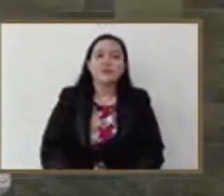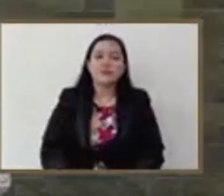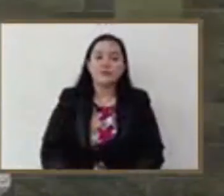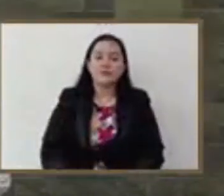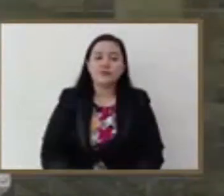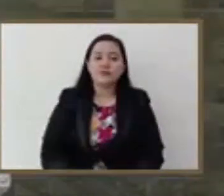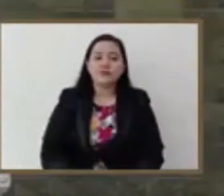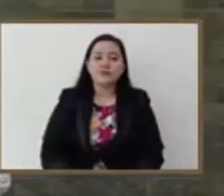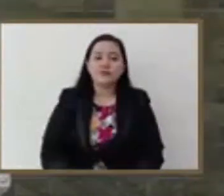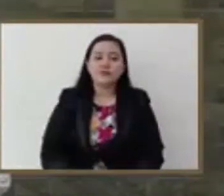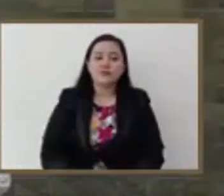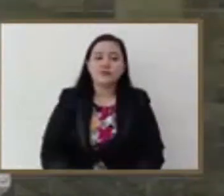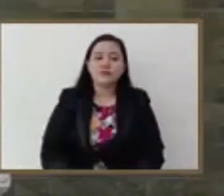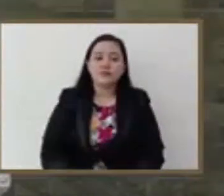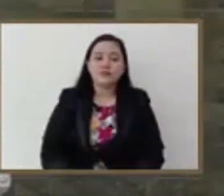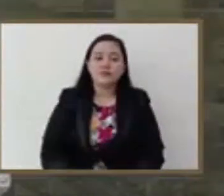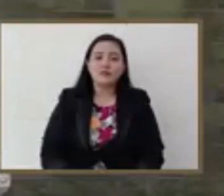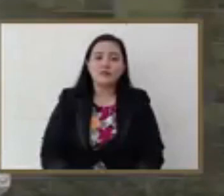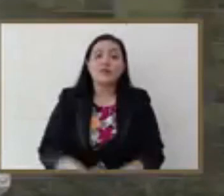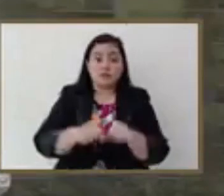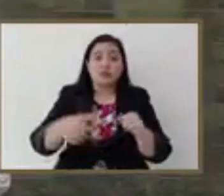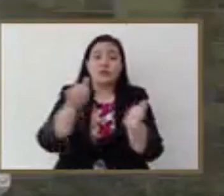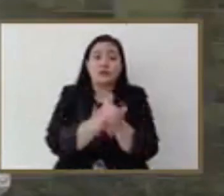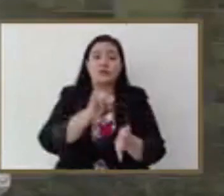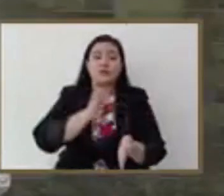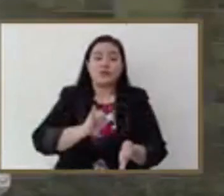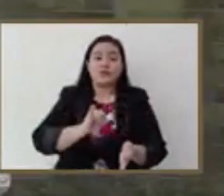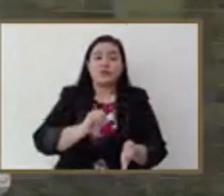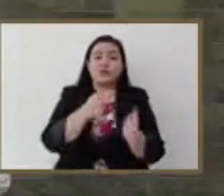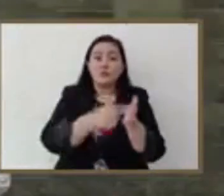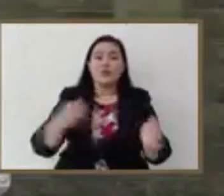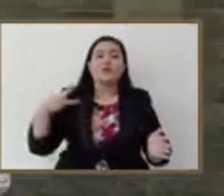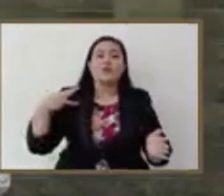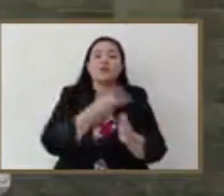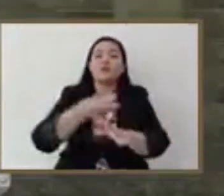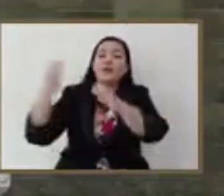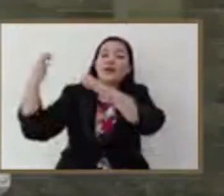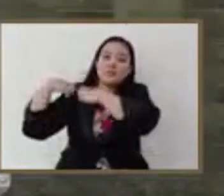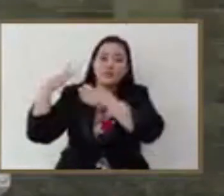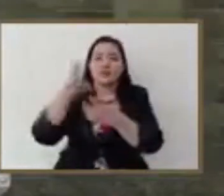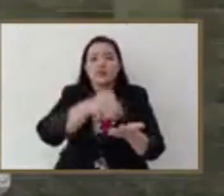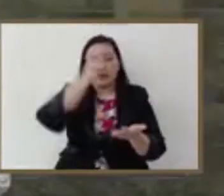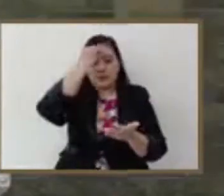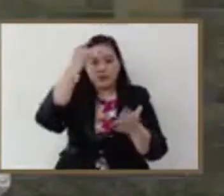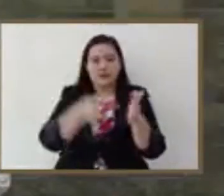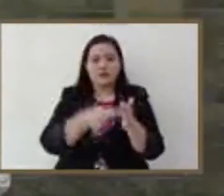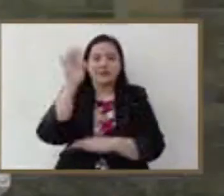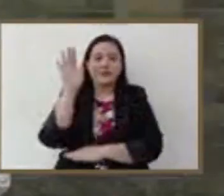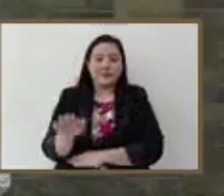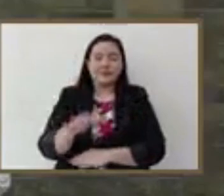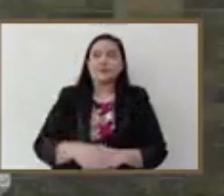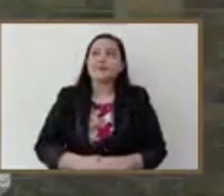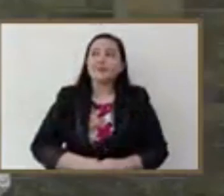expect this afternoon. All right, the Bible says in the book of Colossians, again, this is the letter of the Apostle Paul to the church